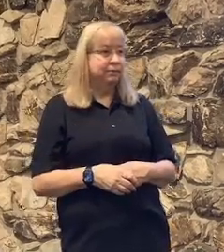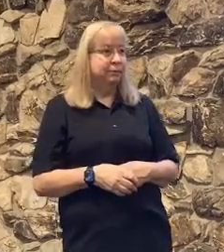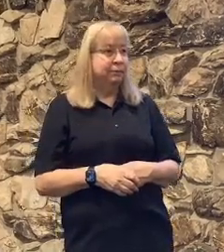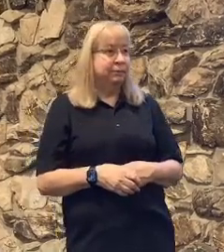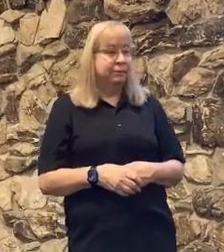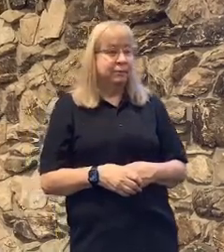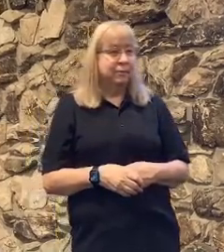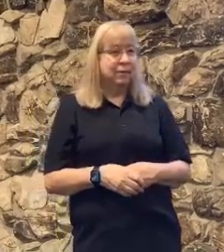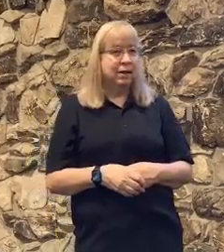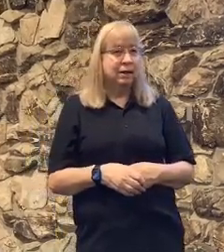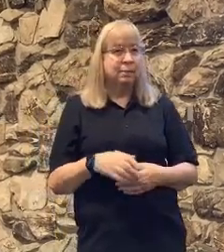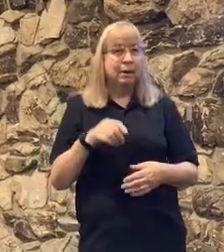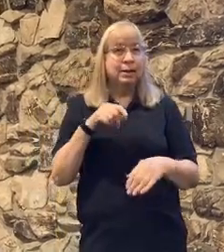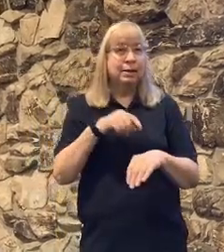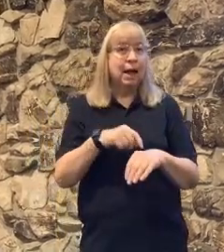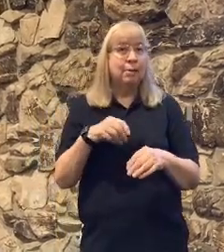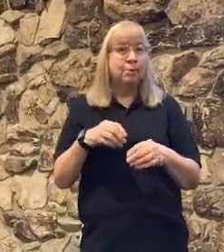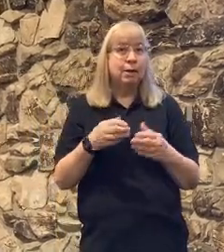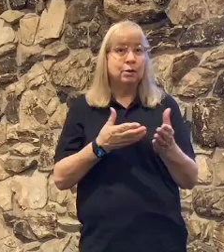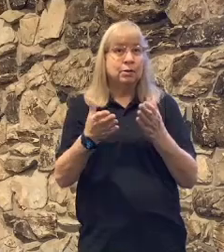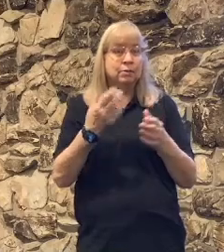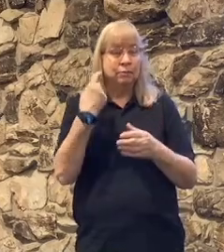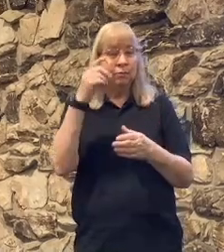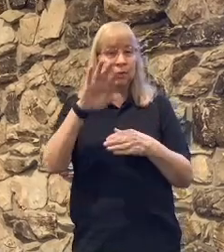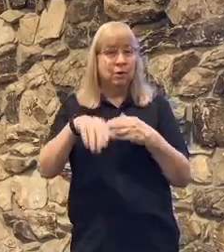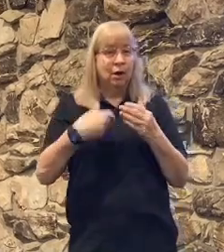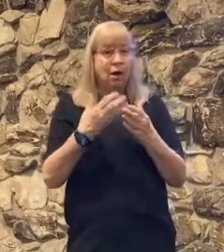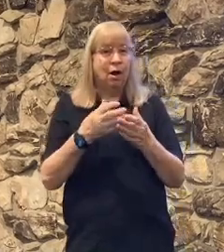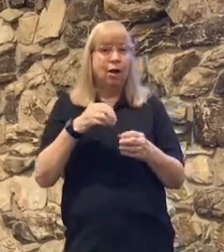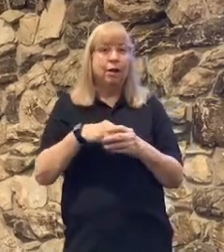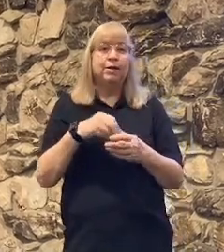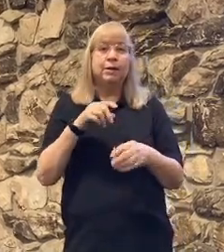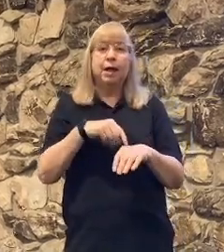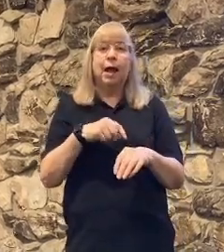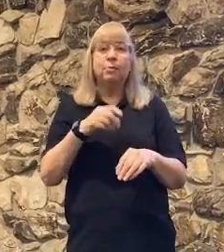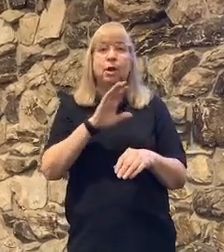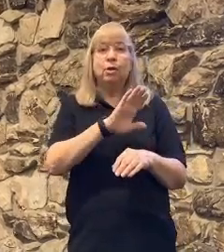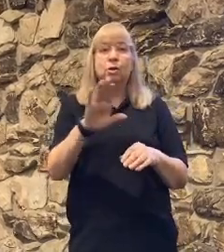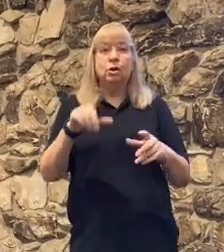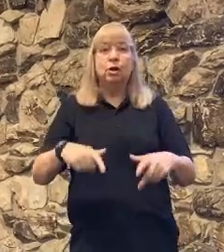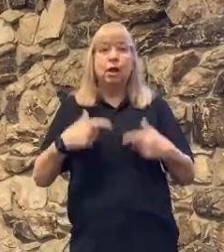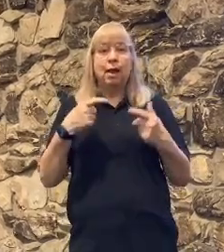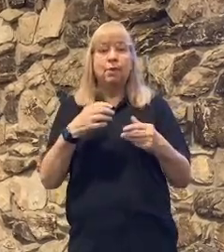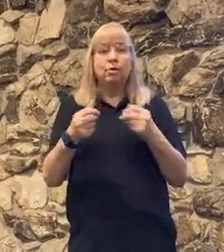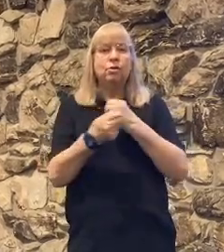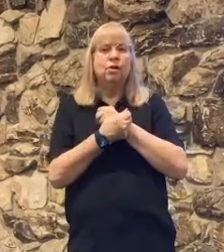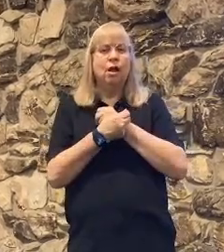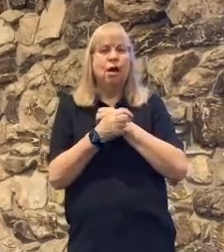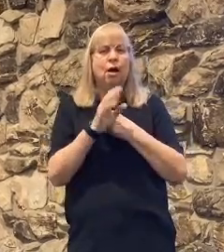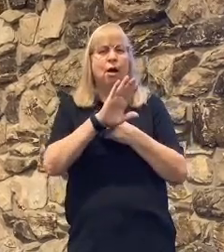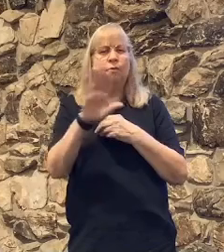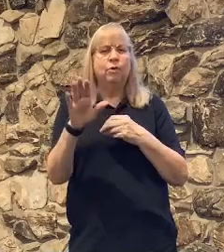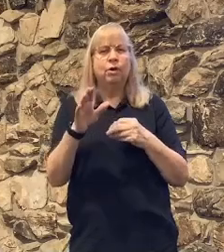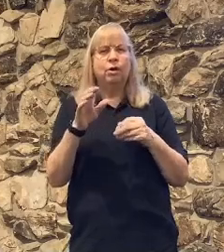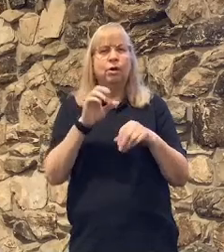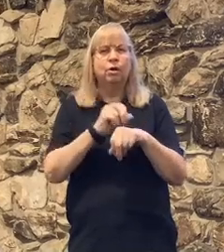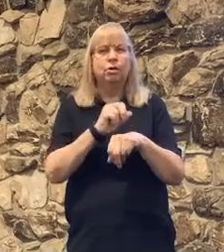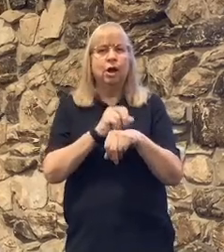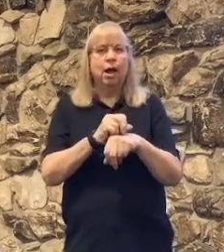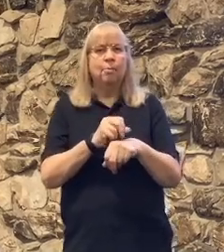You know, there's been times in ministry, and I'm sure there's times in your life too, where you love your job, but you've had it with your job.